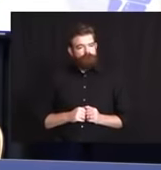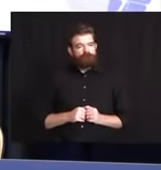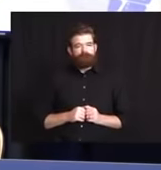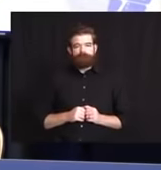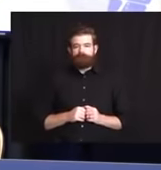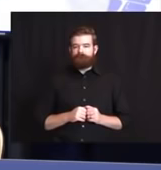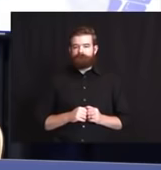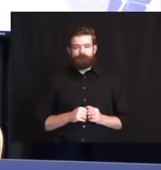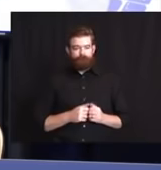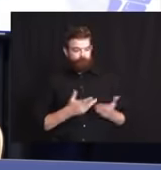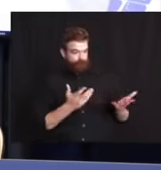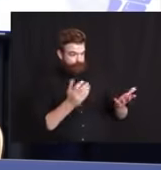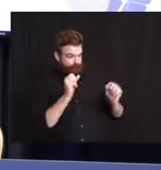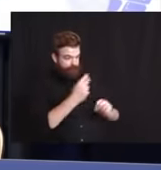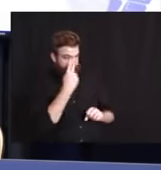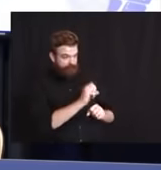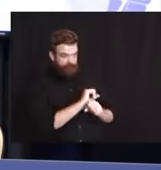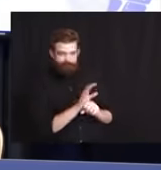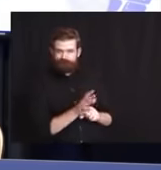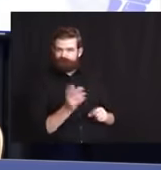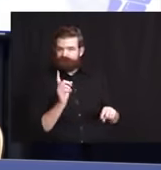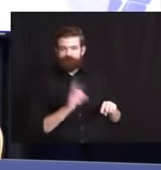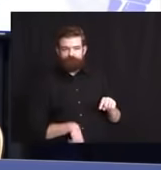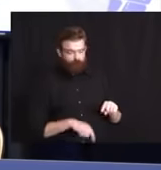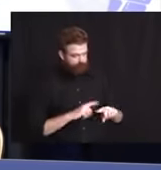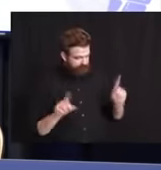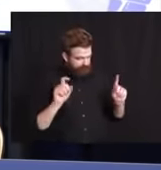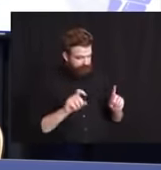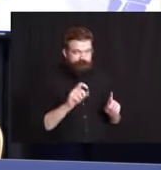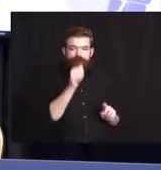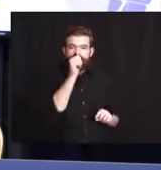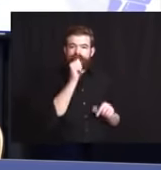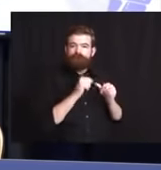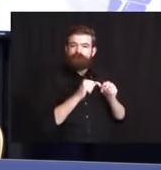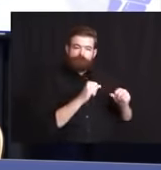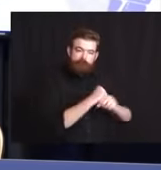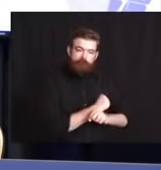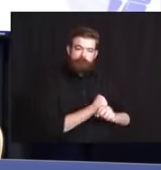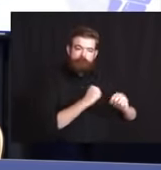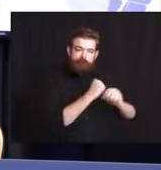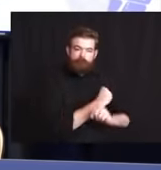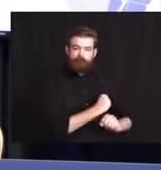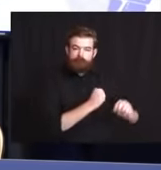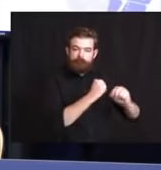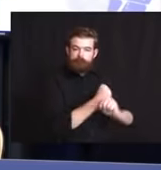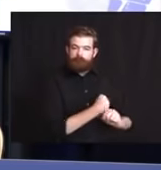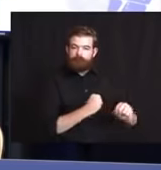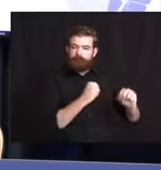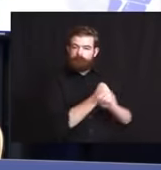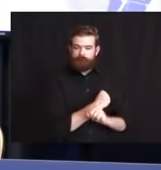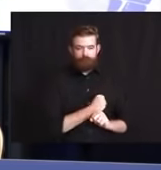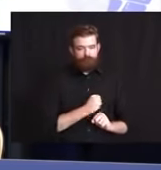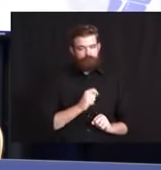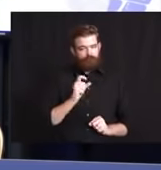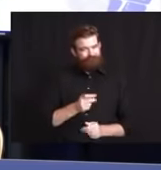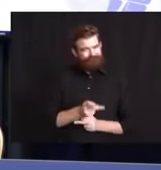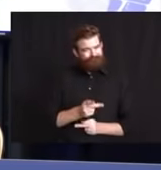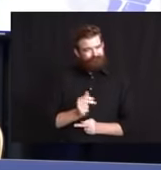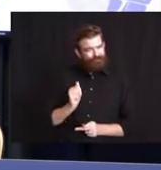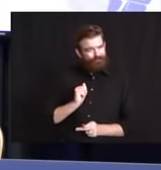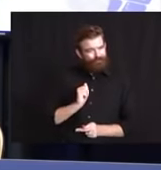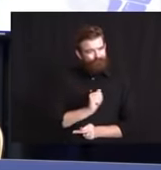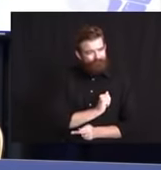fact, and we must continue to be vigilant to protect ourselves and our loved ones. In